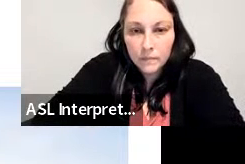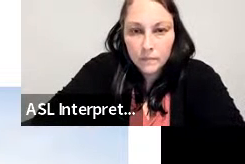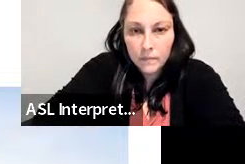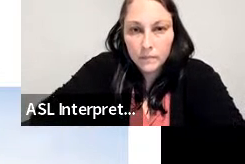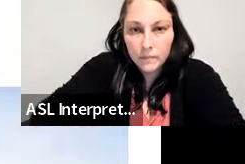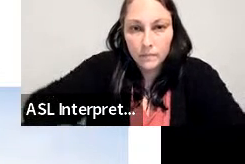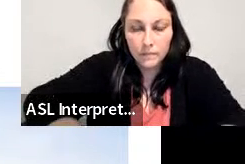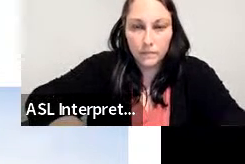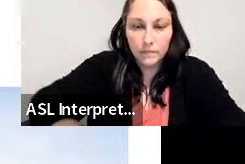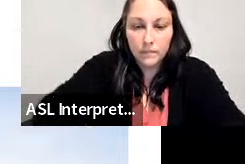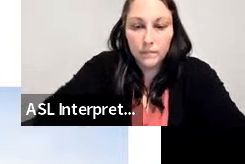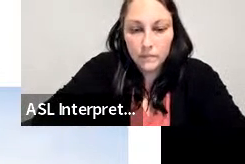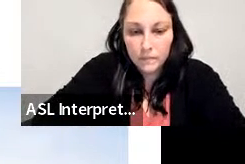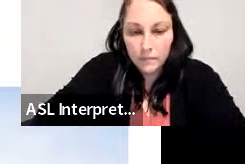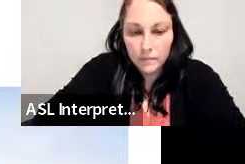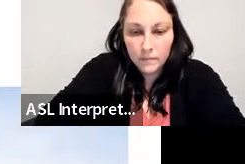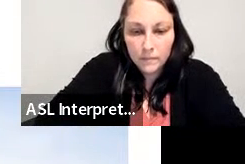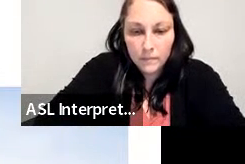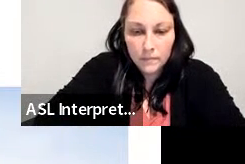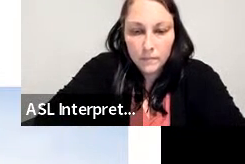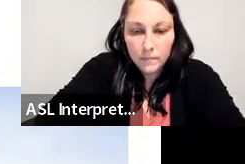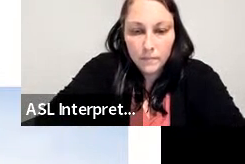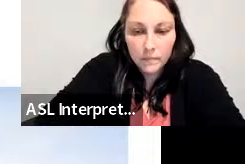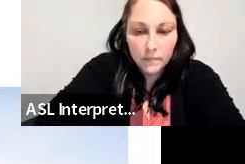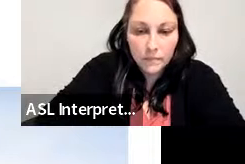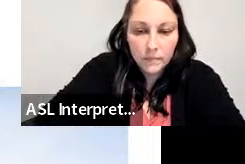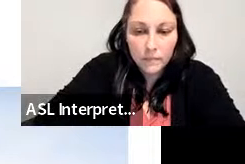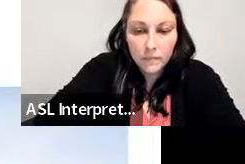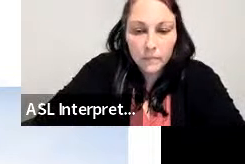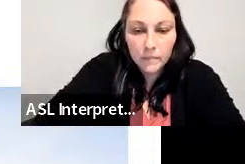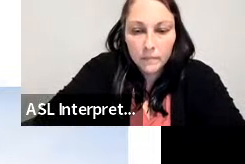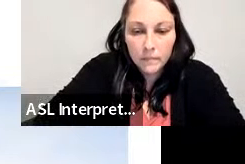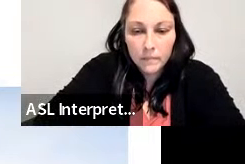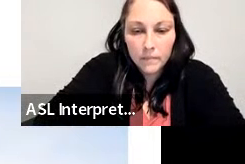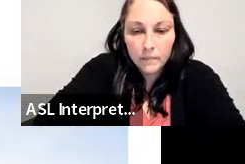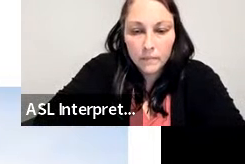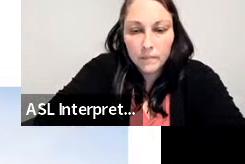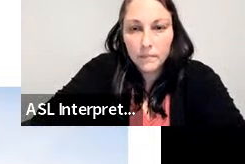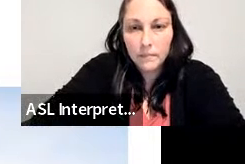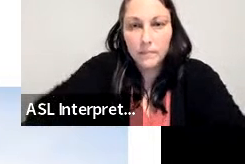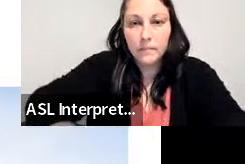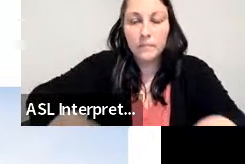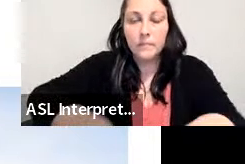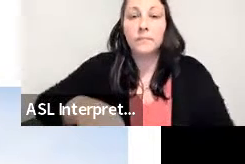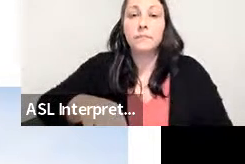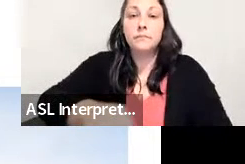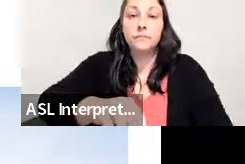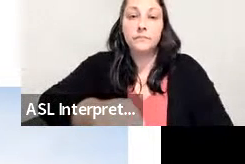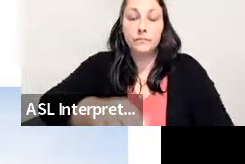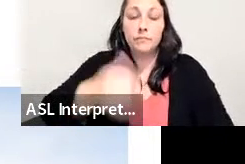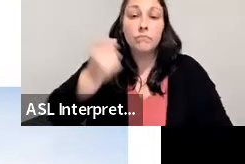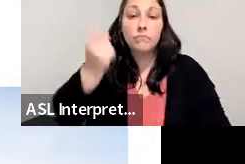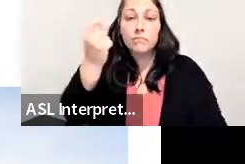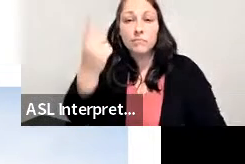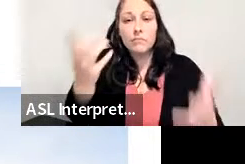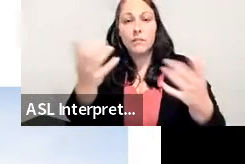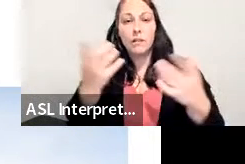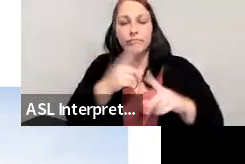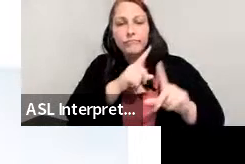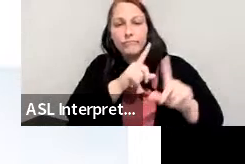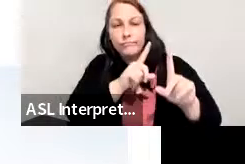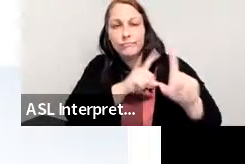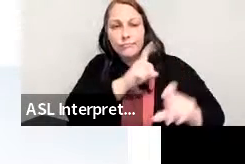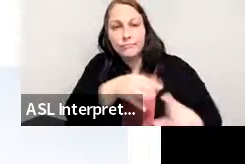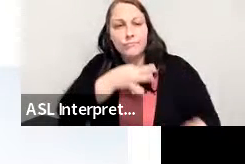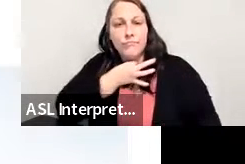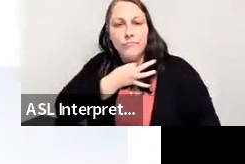table somewhere that just lists, like, I mean, are these like micro studios? Are these like, what's the average square footage of